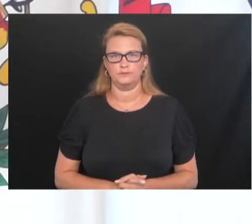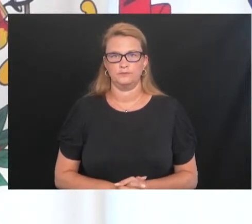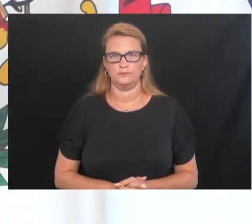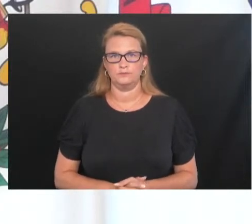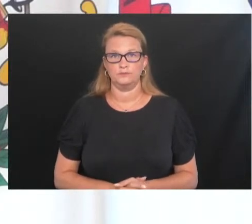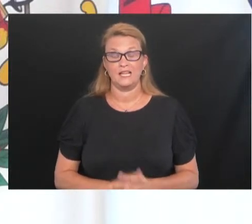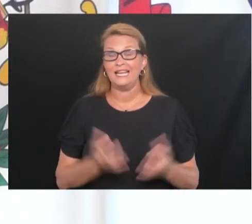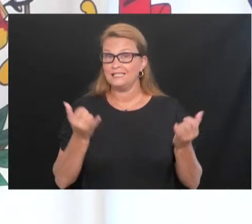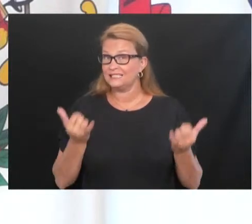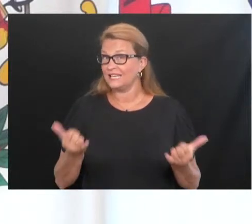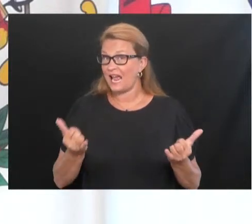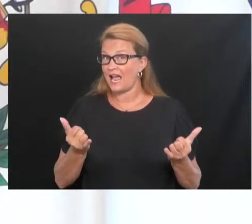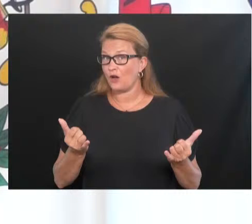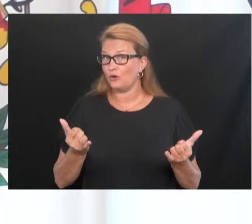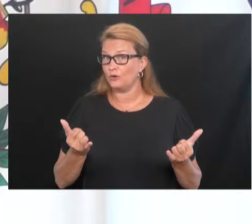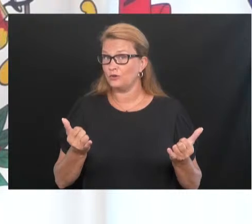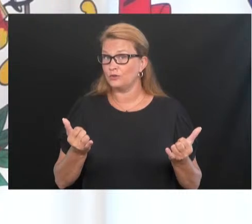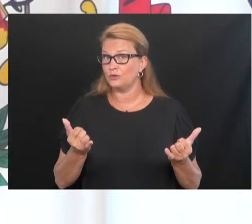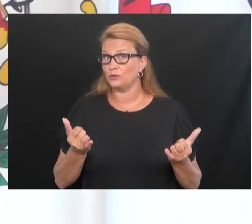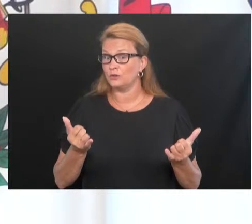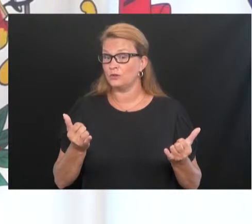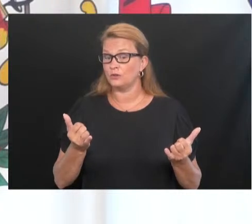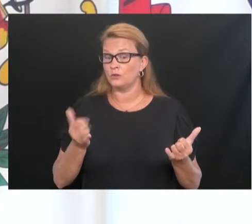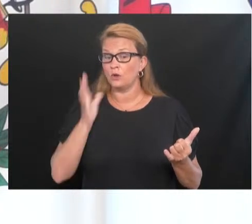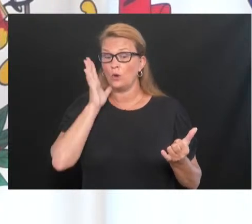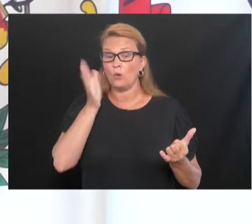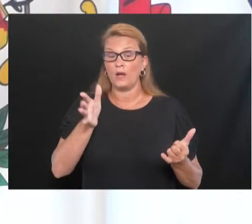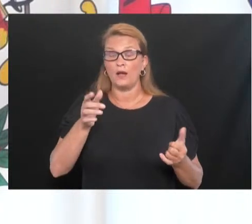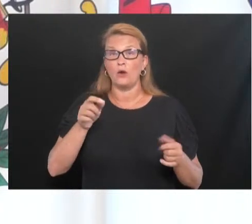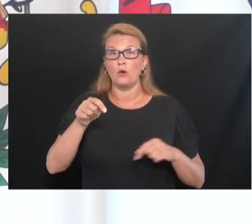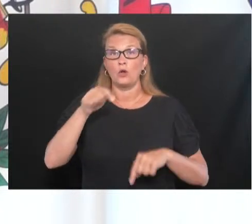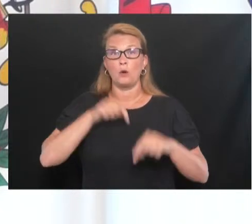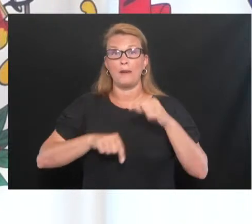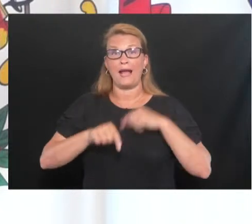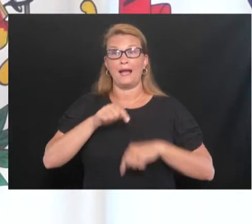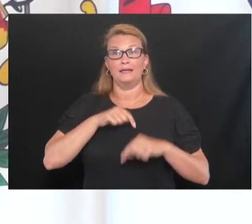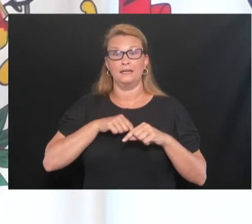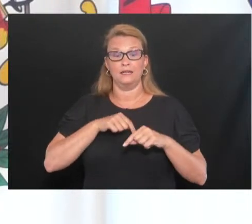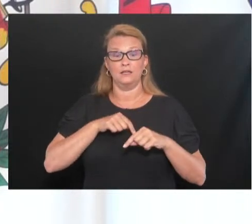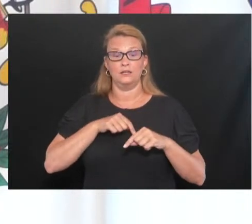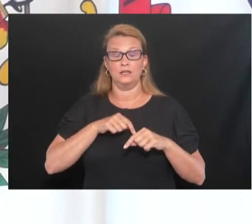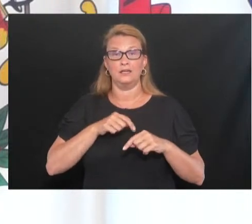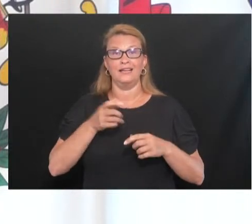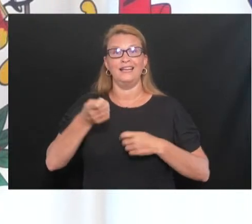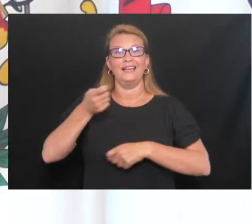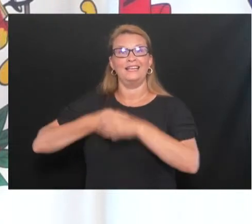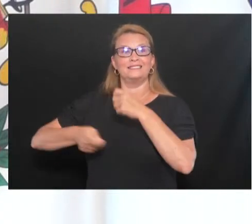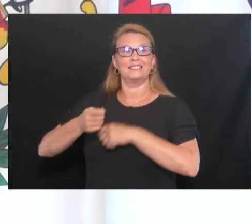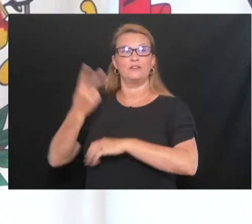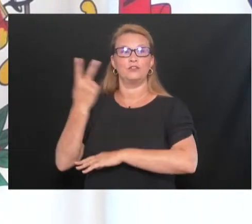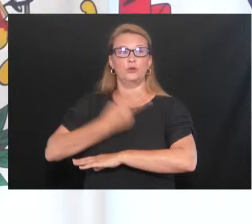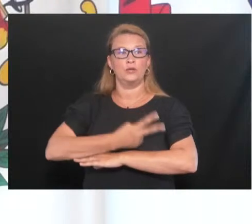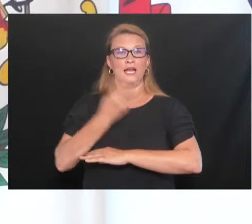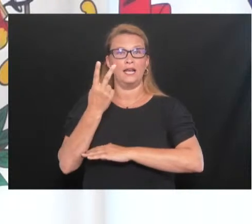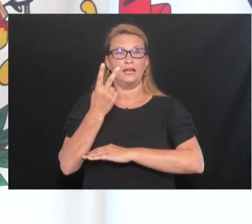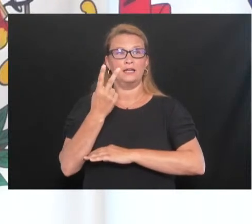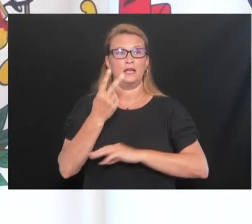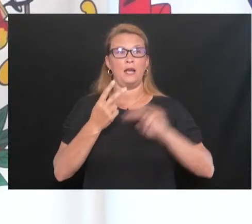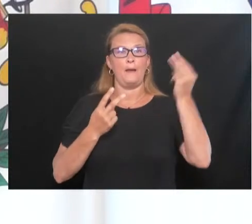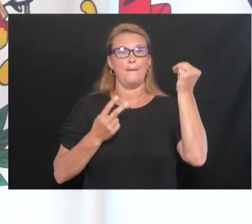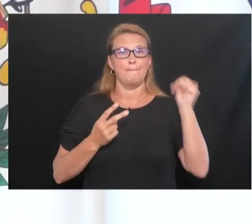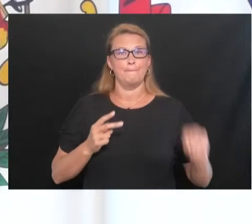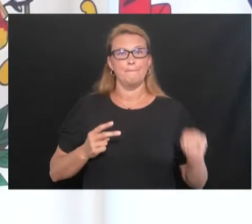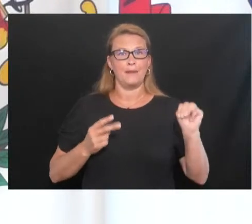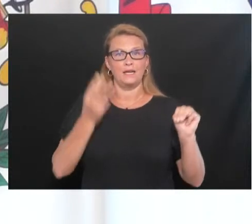will now move our briefings back to where we will go, instead of 2 days a week, we will now go to Monday, Wednesday,